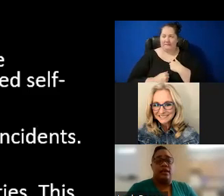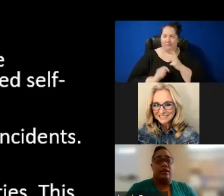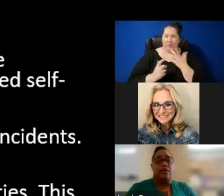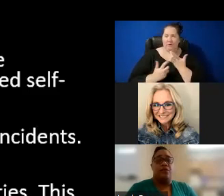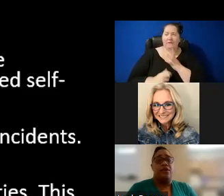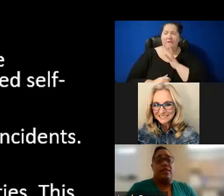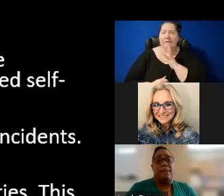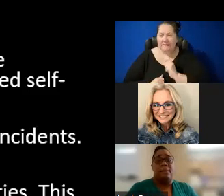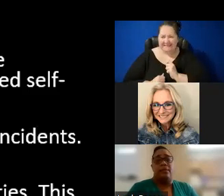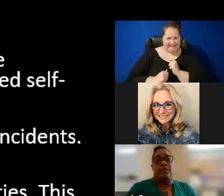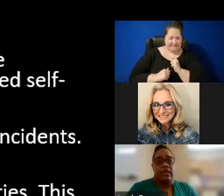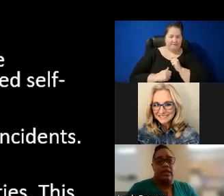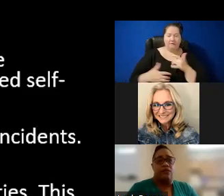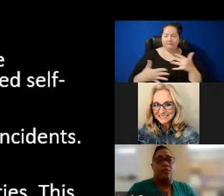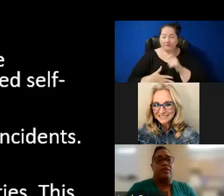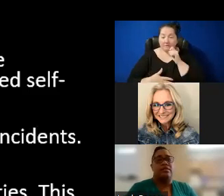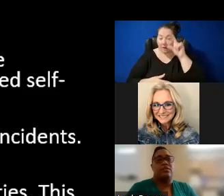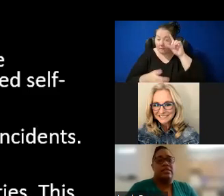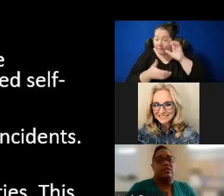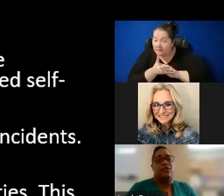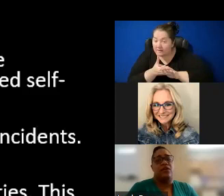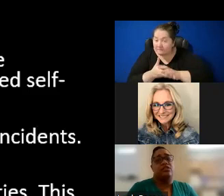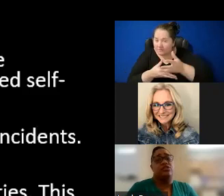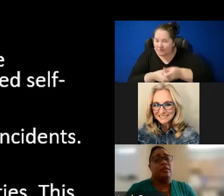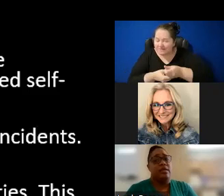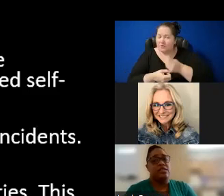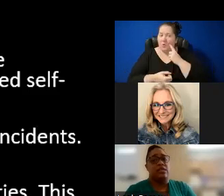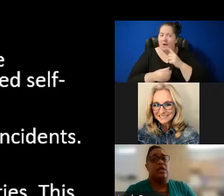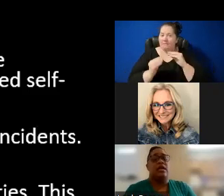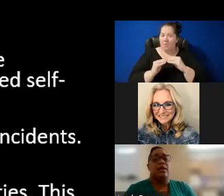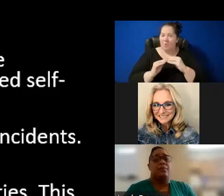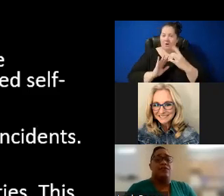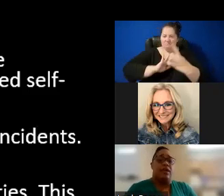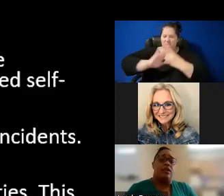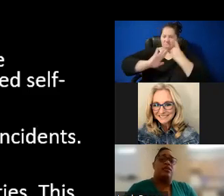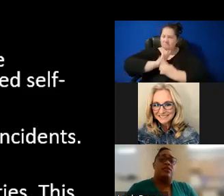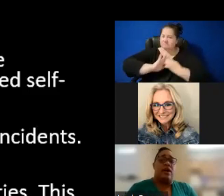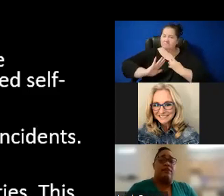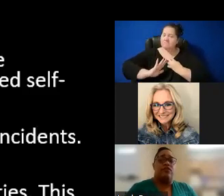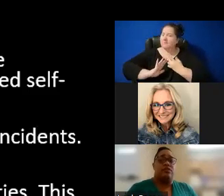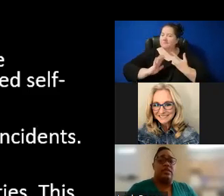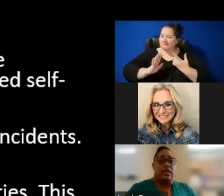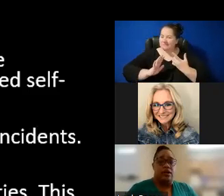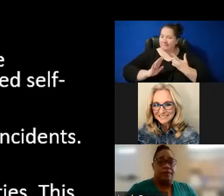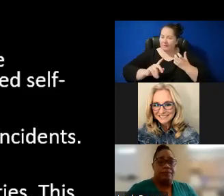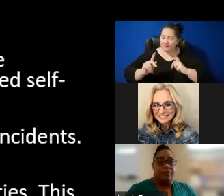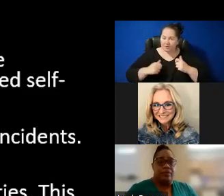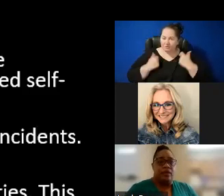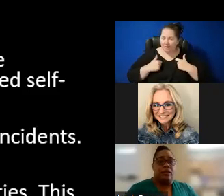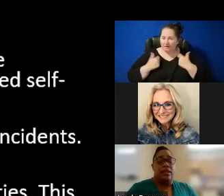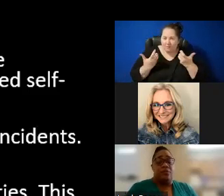incidents, right? Fear of not being believed or being subjected to further discrimination can prevent survivors from seeking